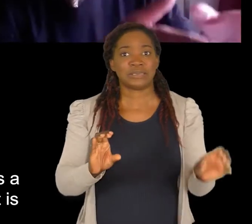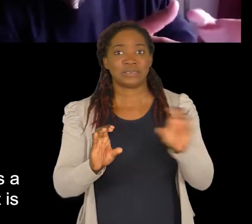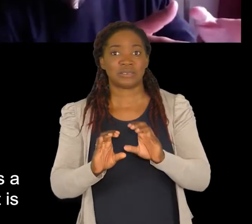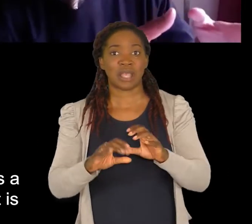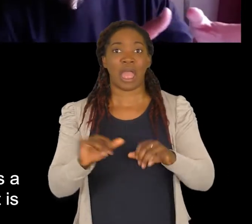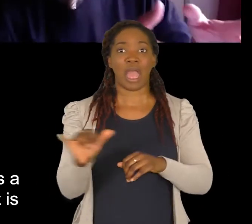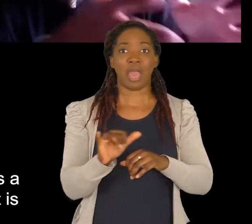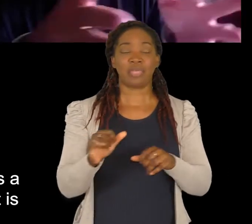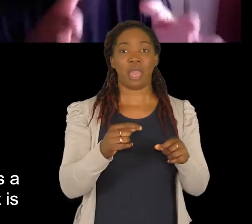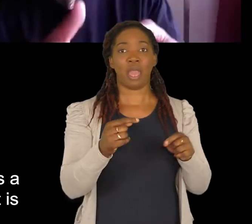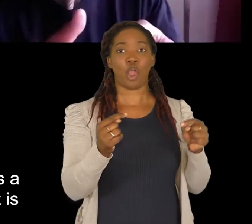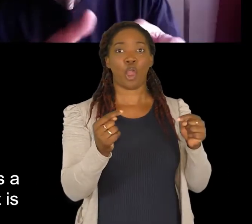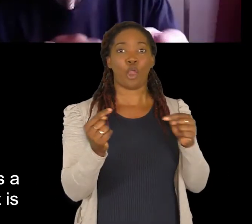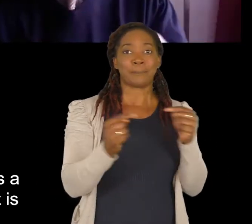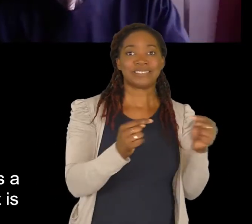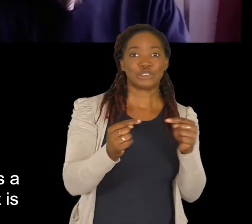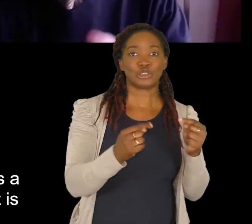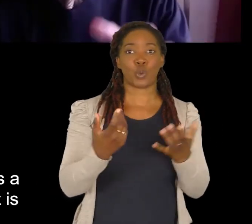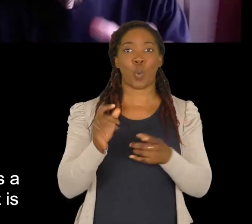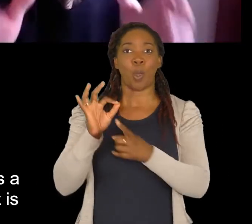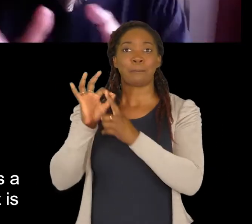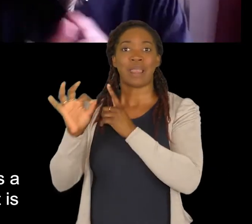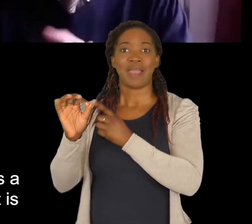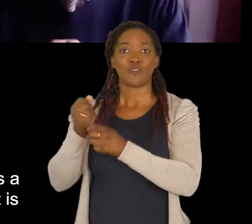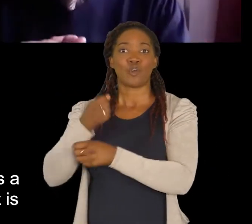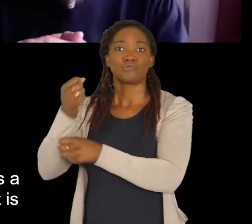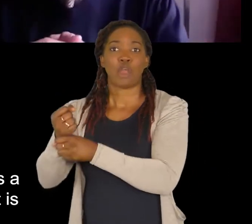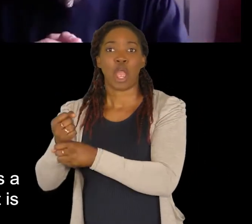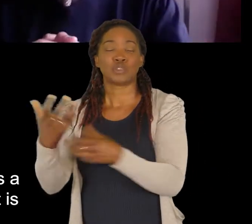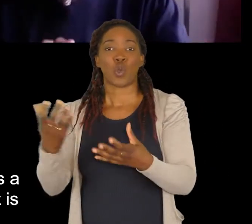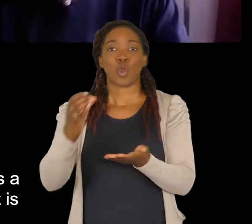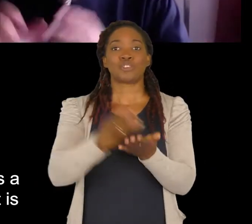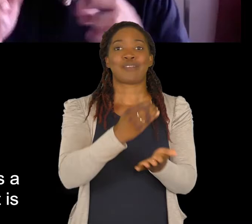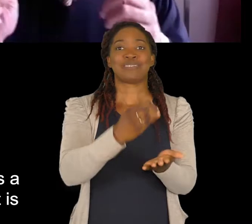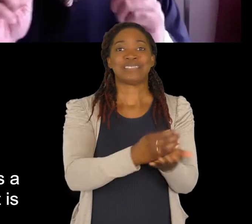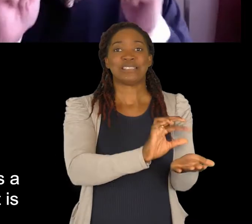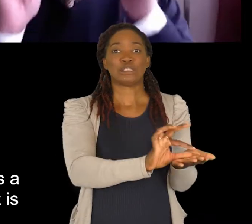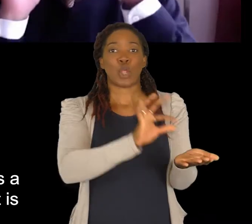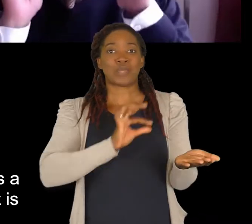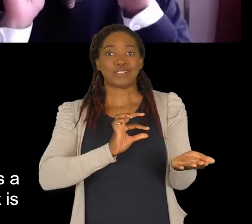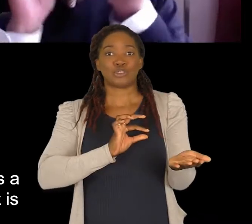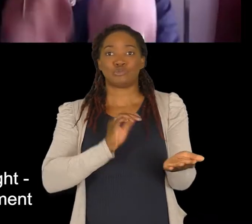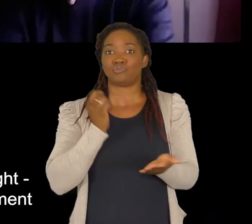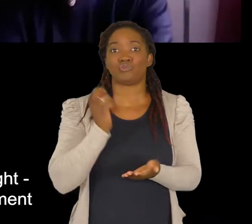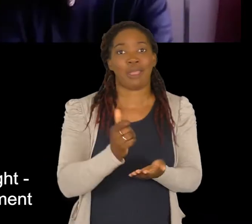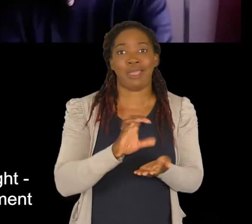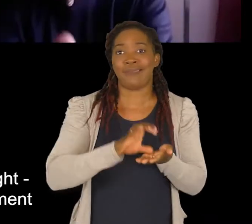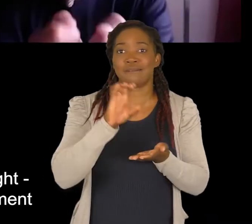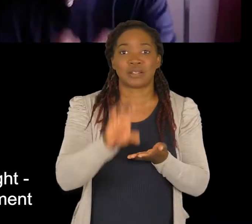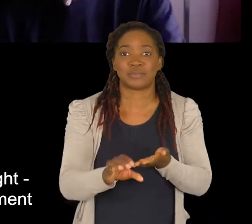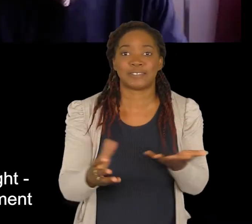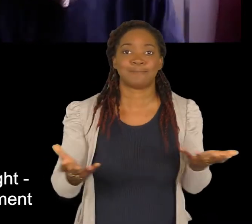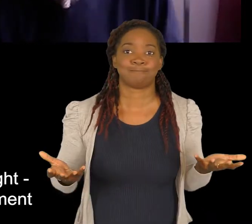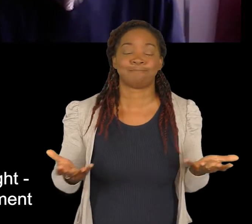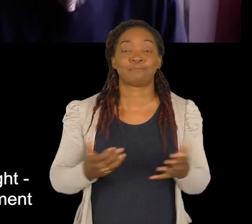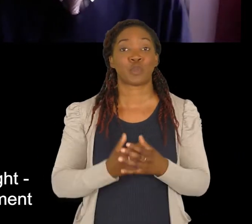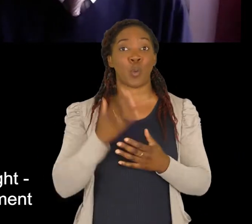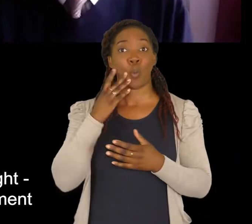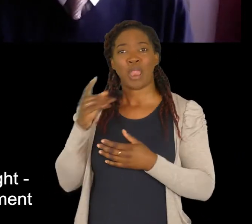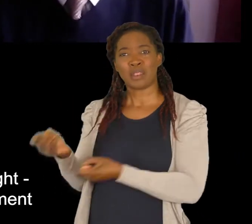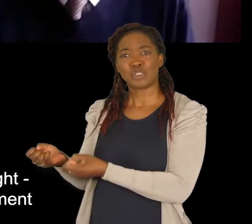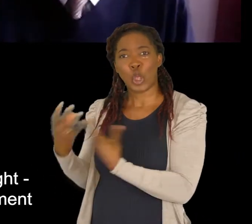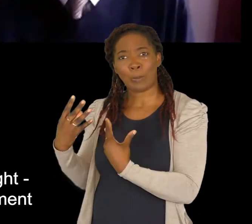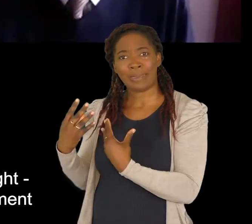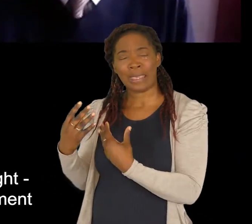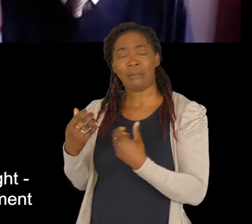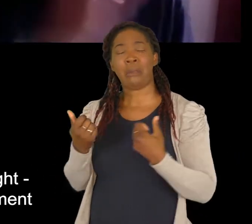either competition or apply for this grant or here's a charitable donation, but it's very rare that it's investment, right? So